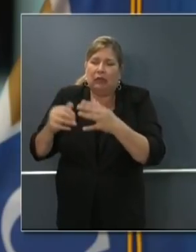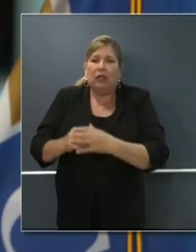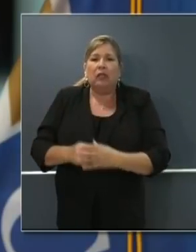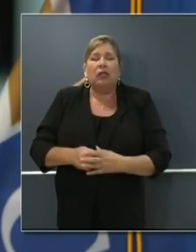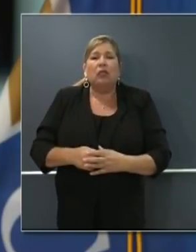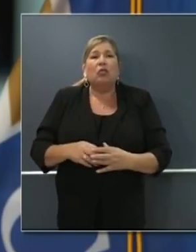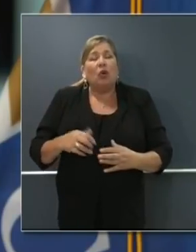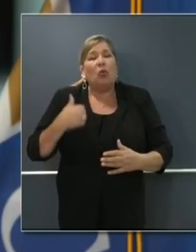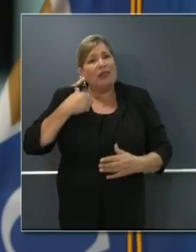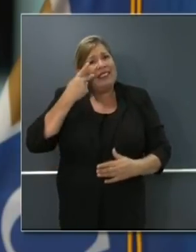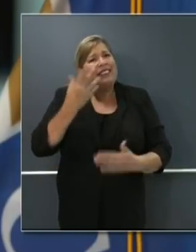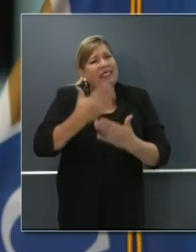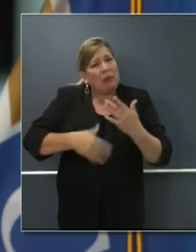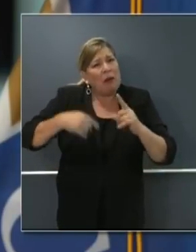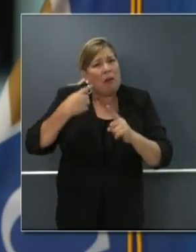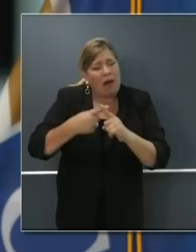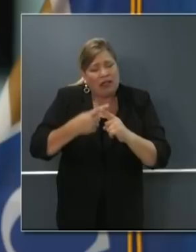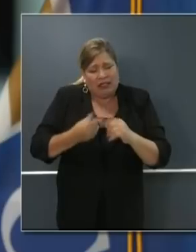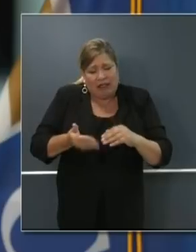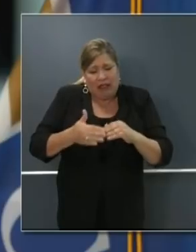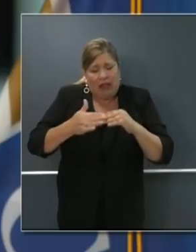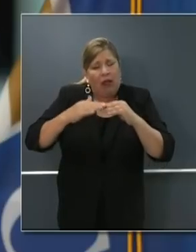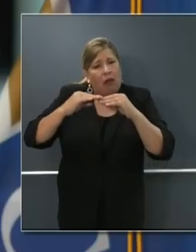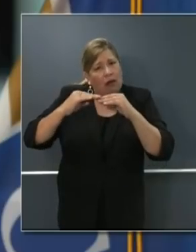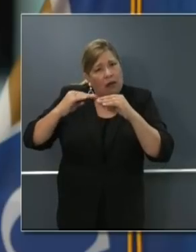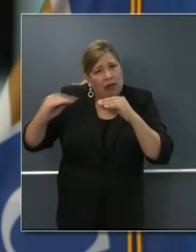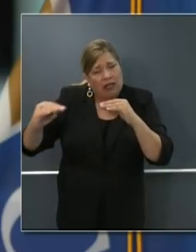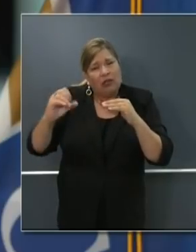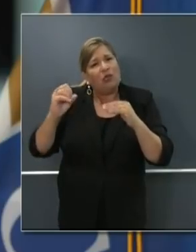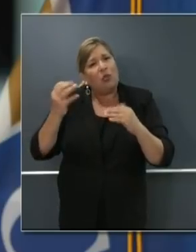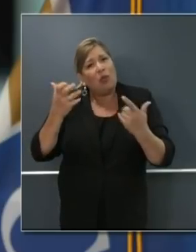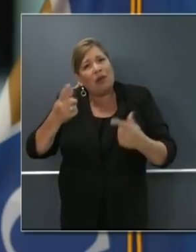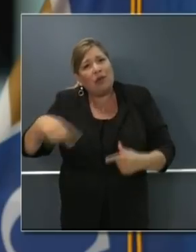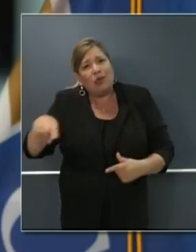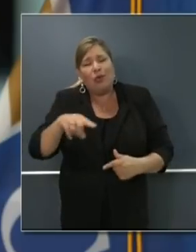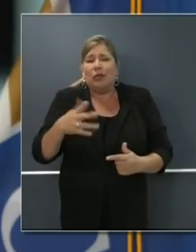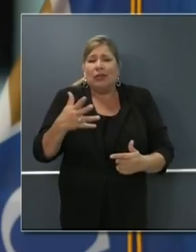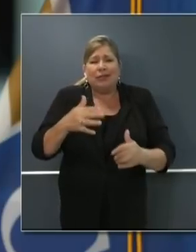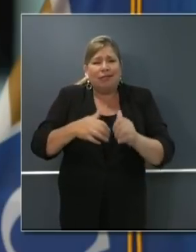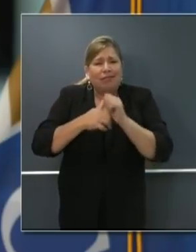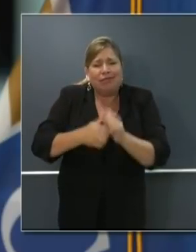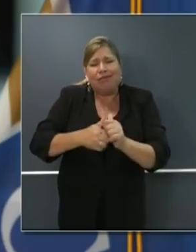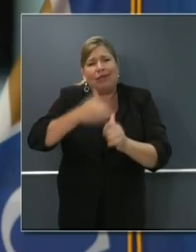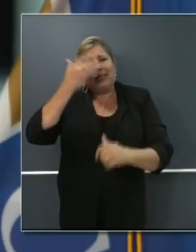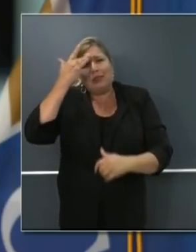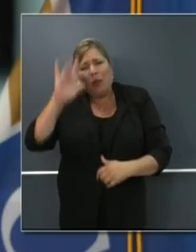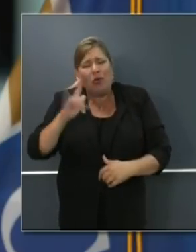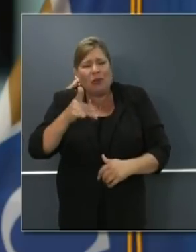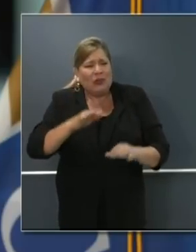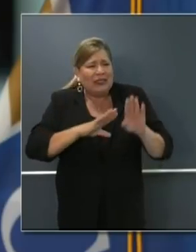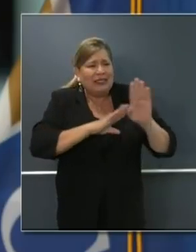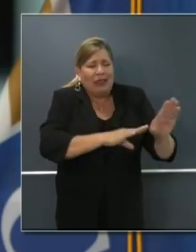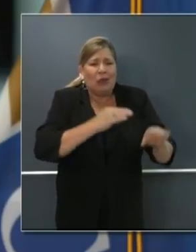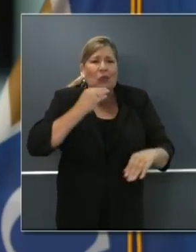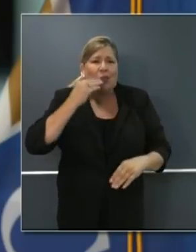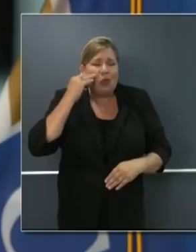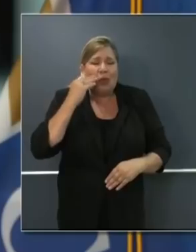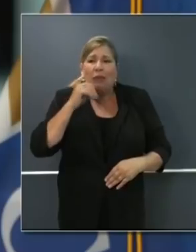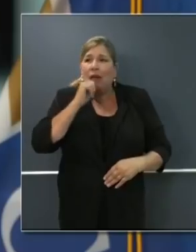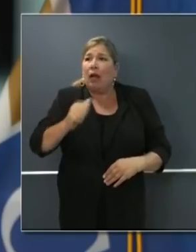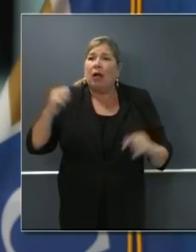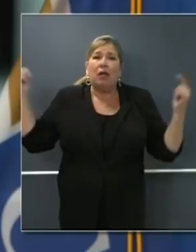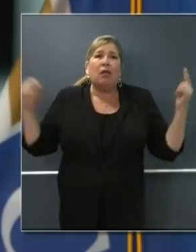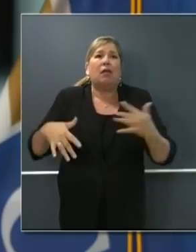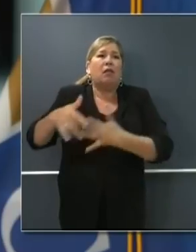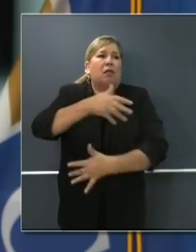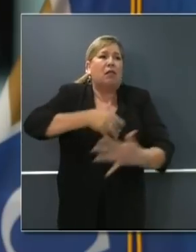keep this momentum. Just be smart, targeted way about enforcing the stay-at-home order, enforcing those events. And what's happening